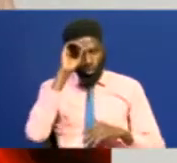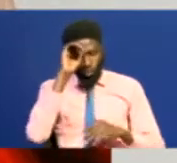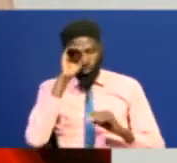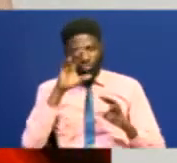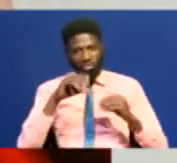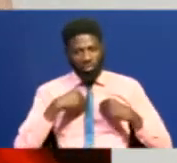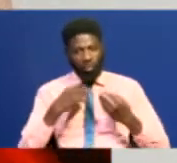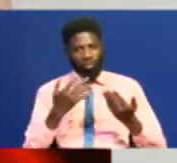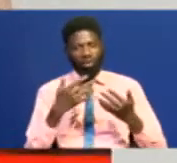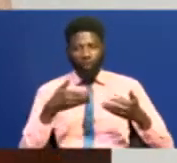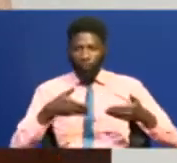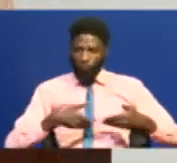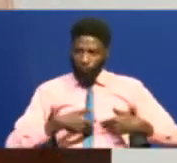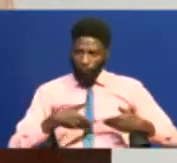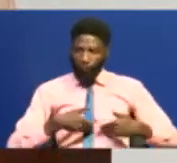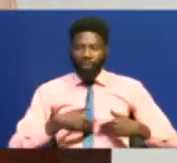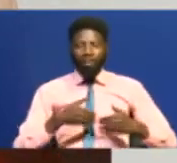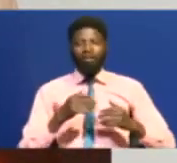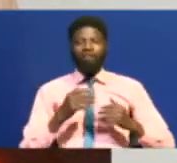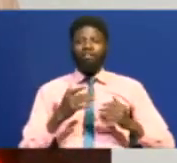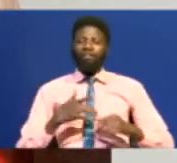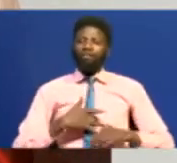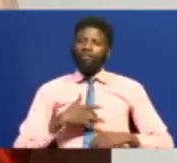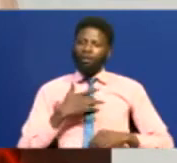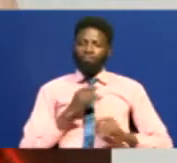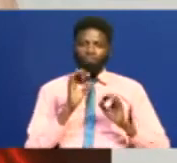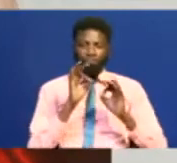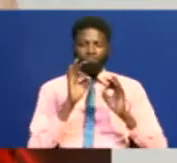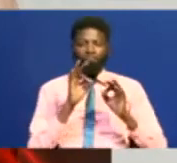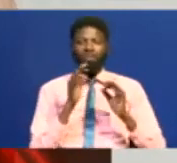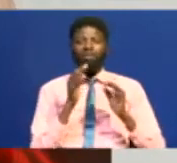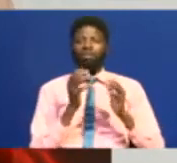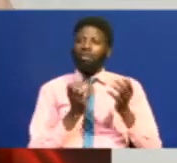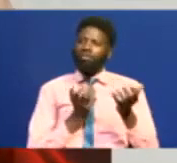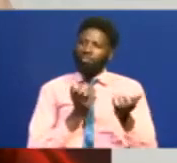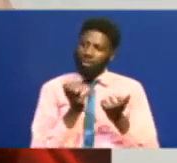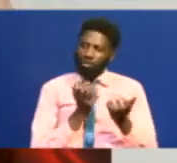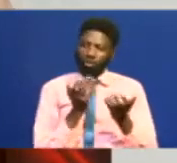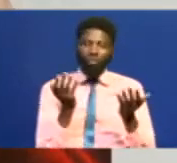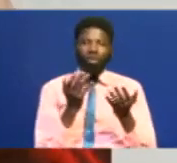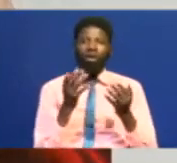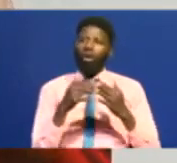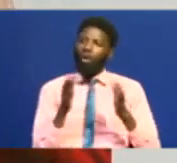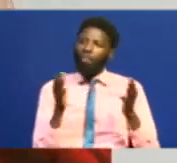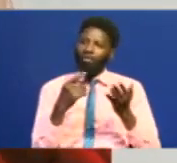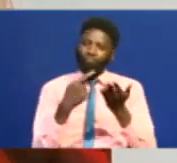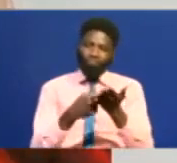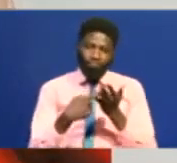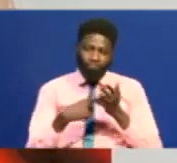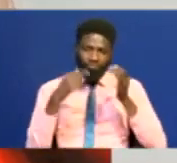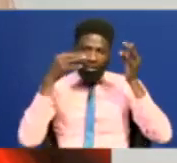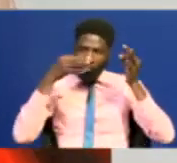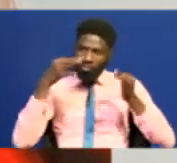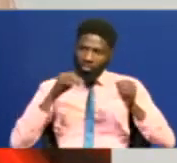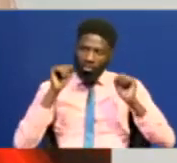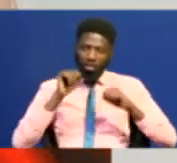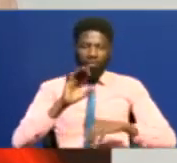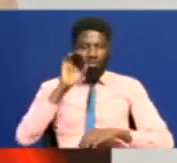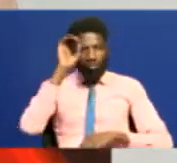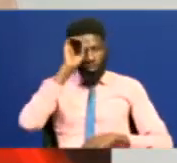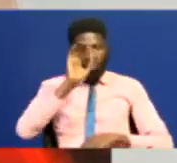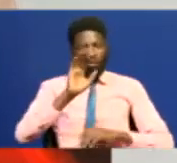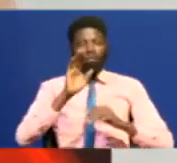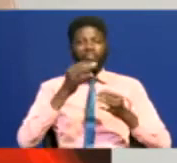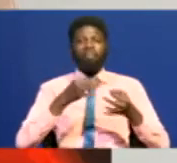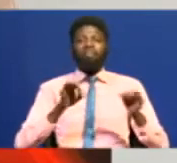today thrive in startup environments where we're actually really open. We discuss. They're part of the decision makers. Their opinion matters.